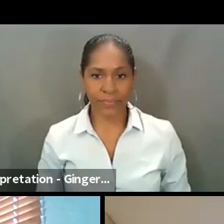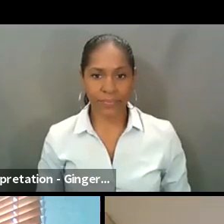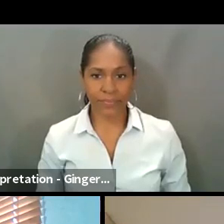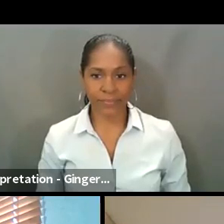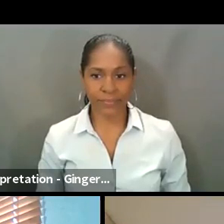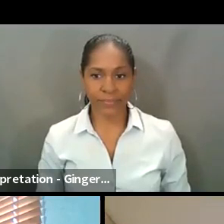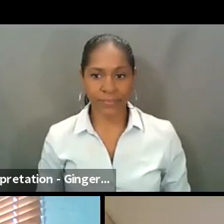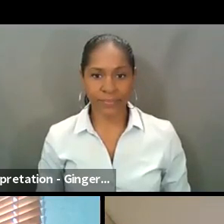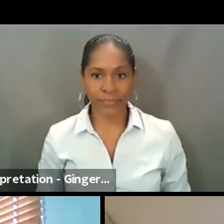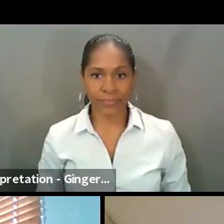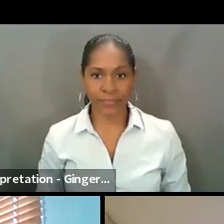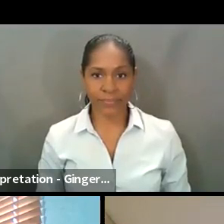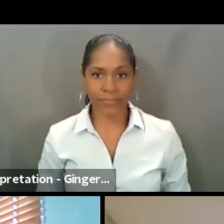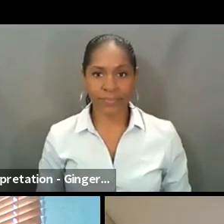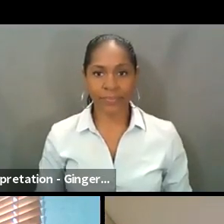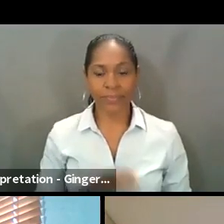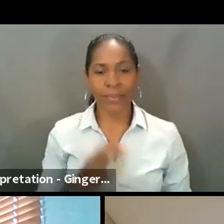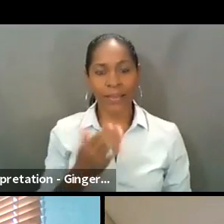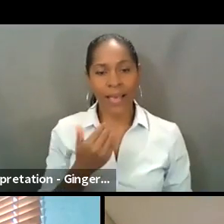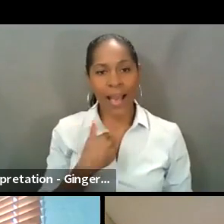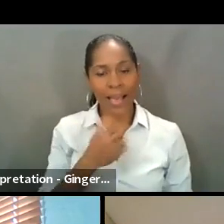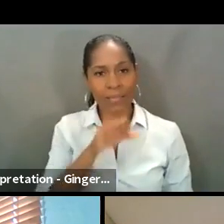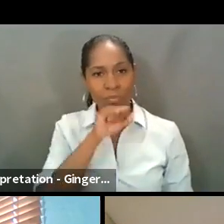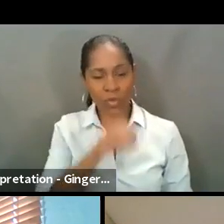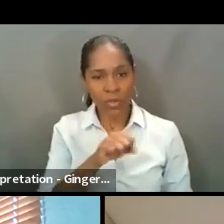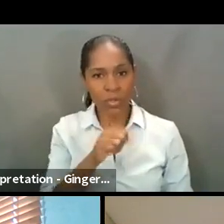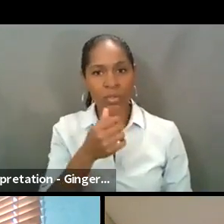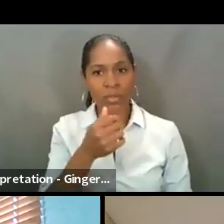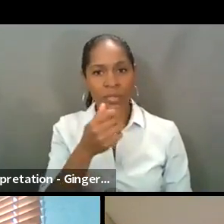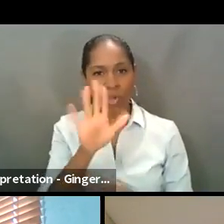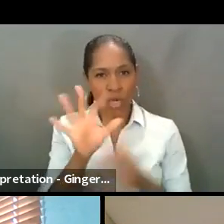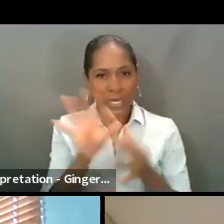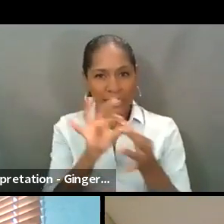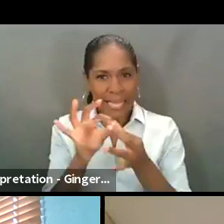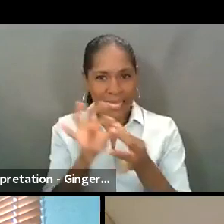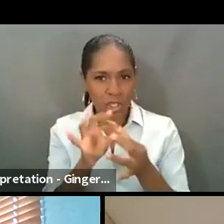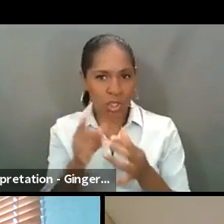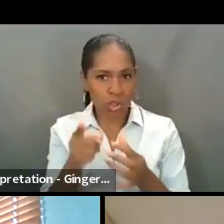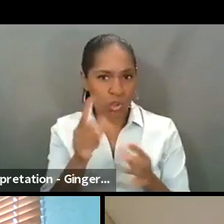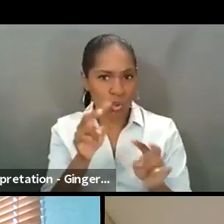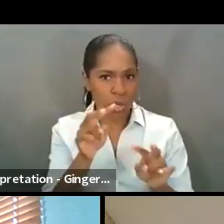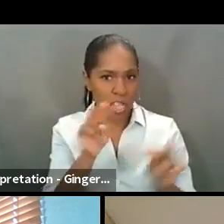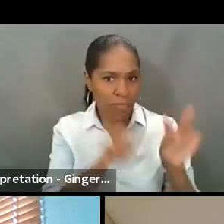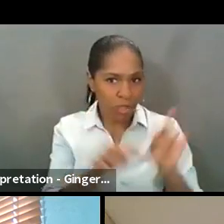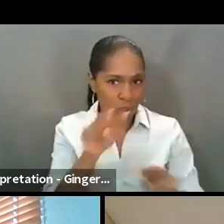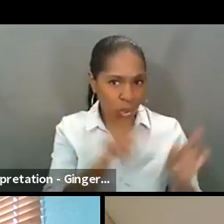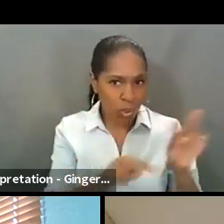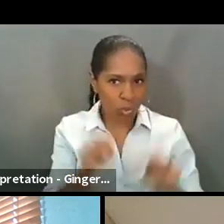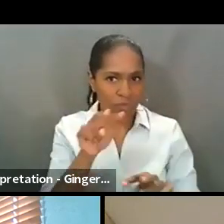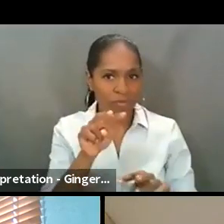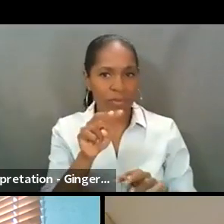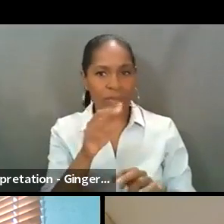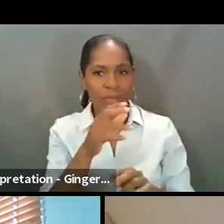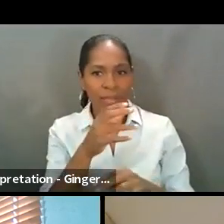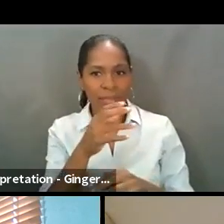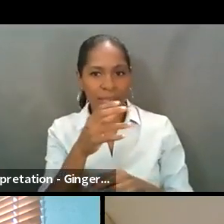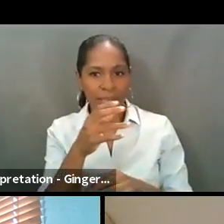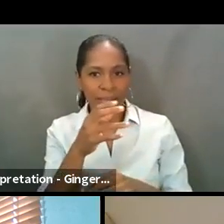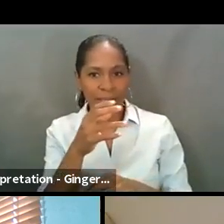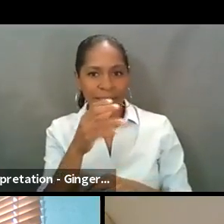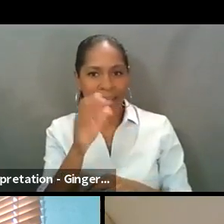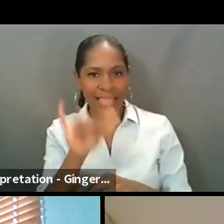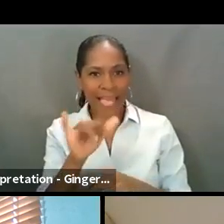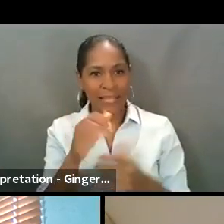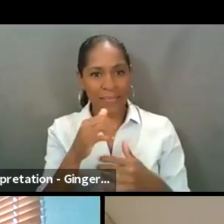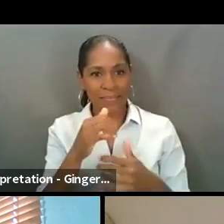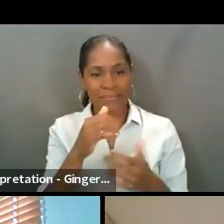I love the connection between observing, naming, and doing, and all being a part of a connection, which brings me to